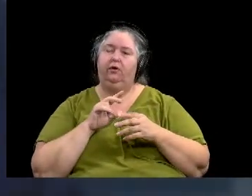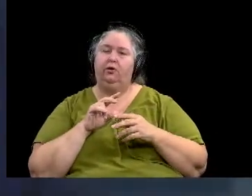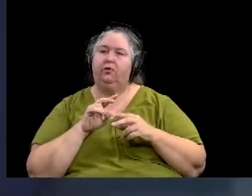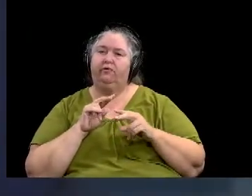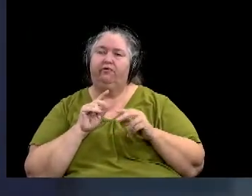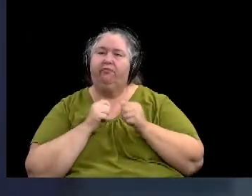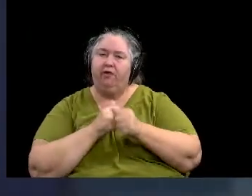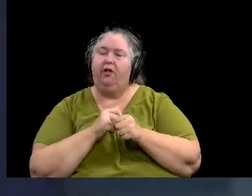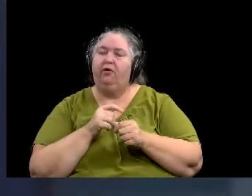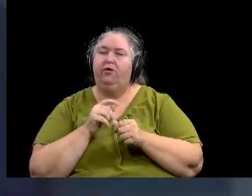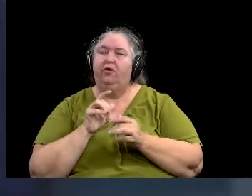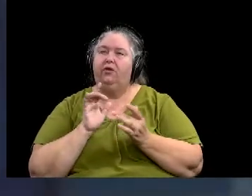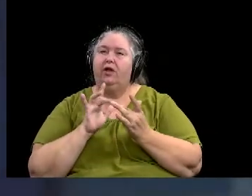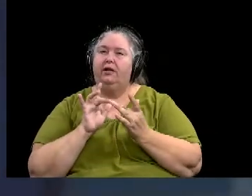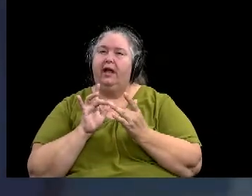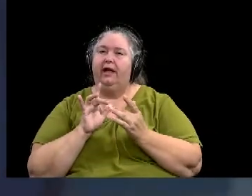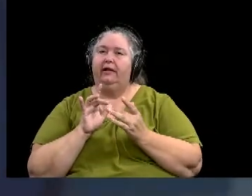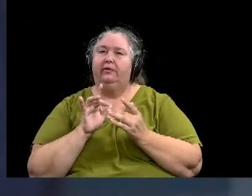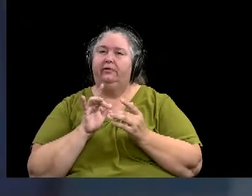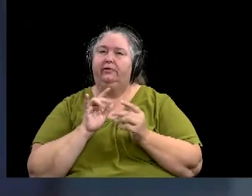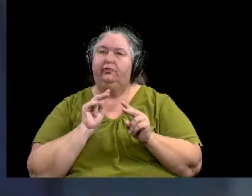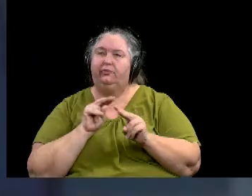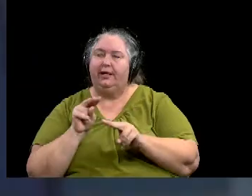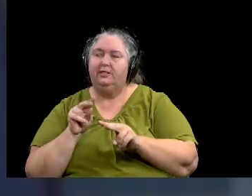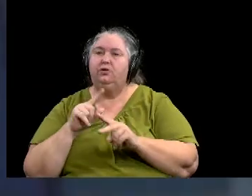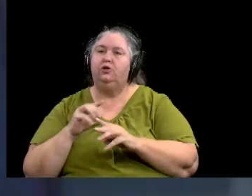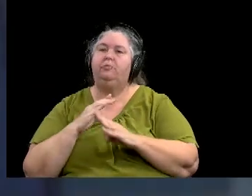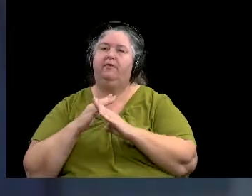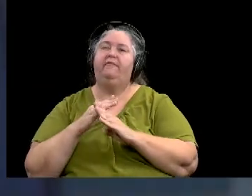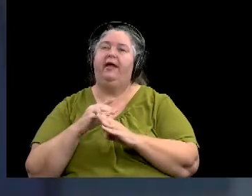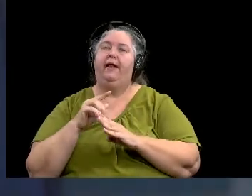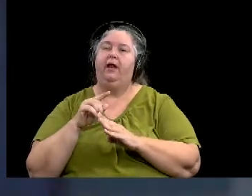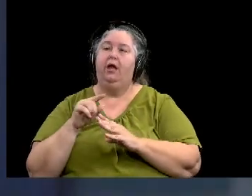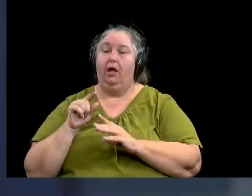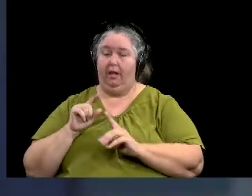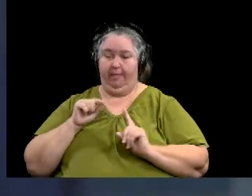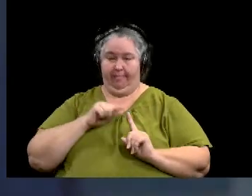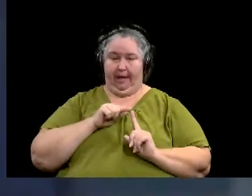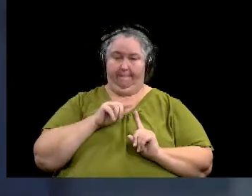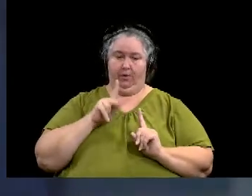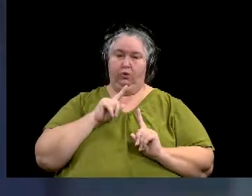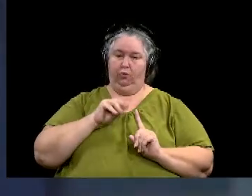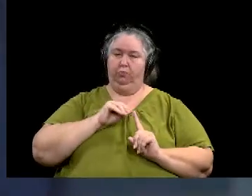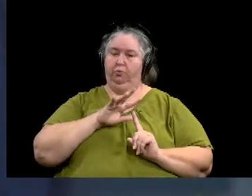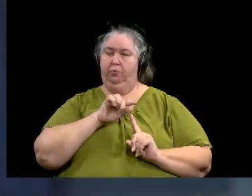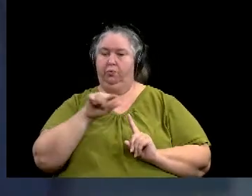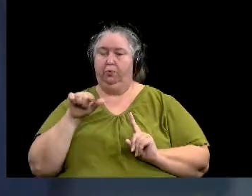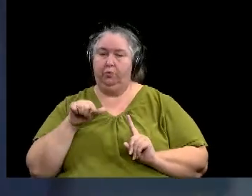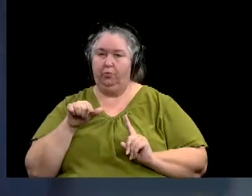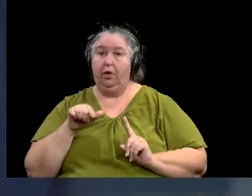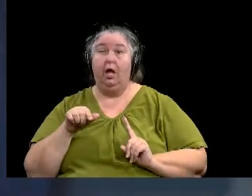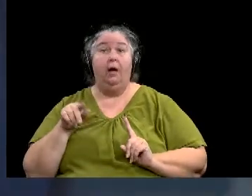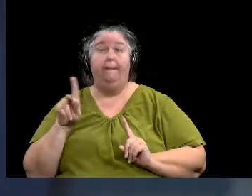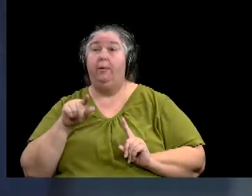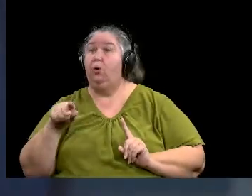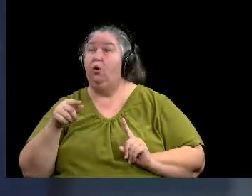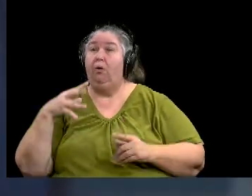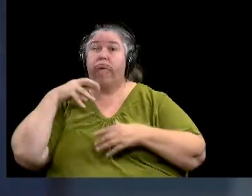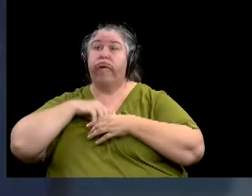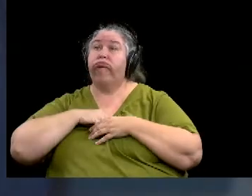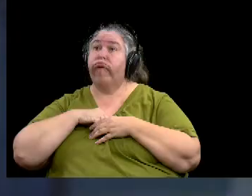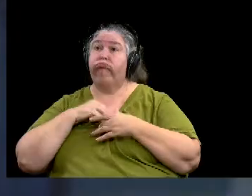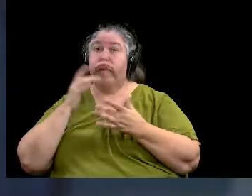those people that, especially those that are asymptomatic, really don't know that they could spread it,